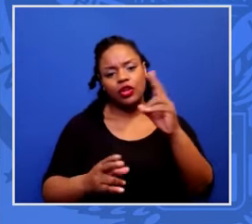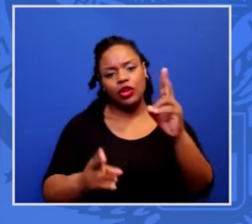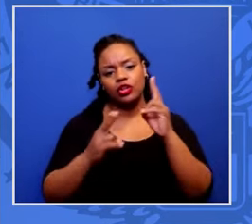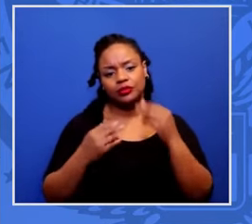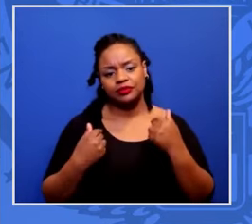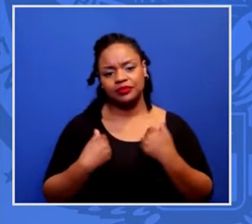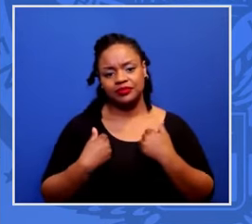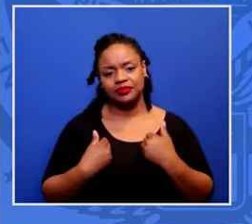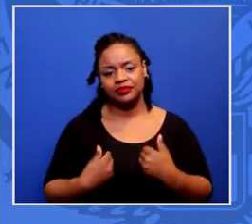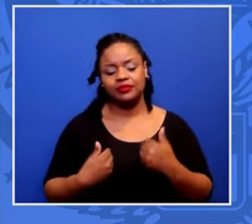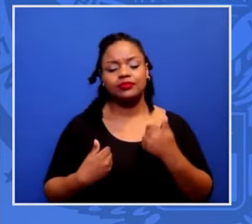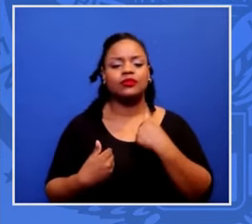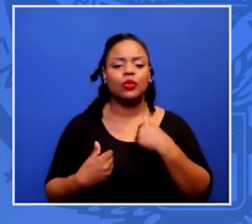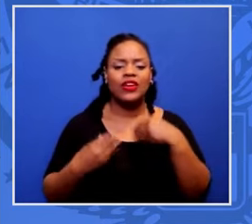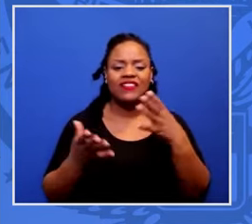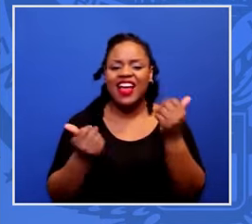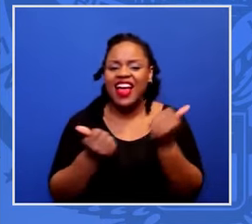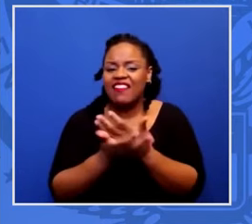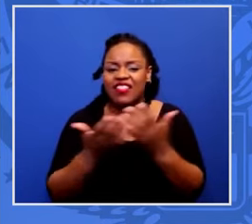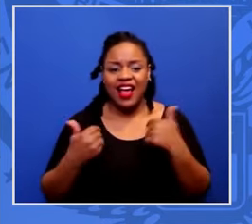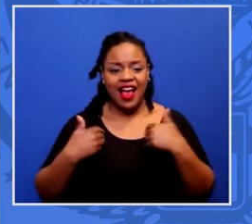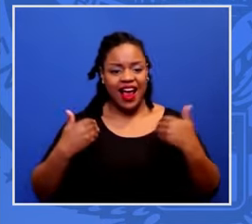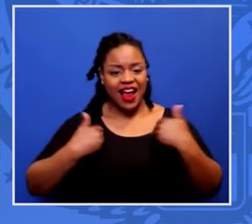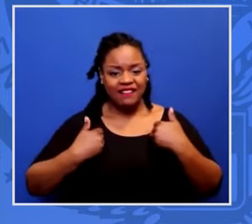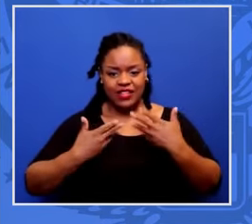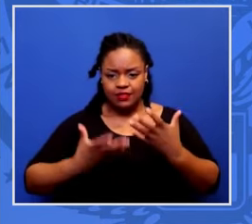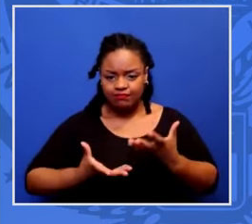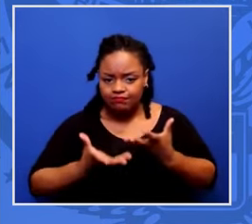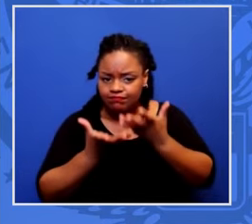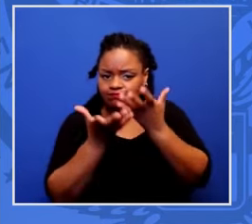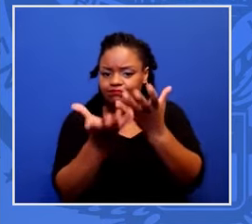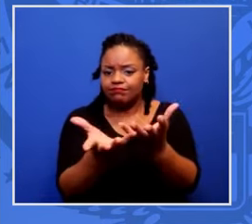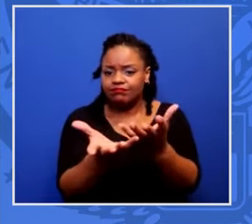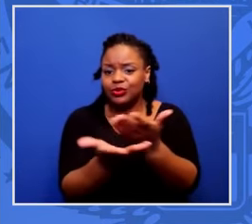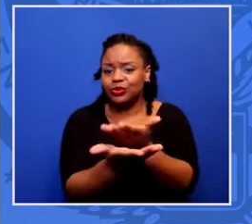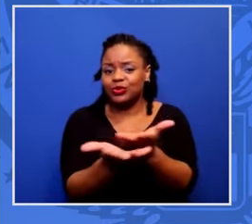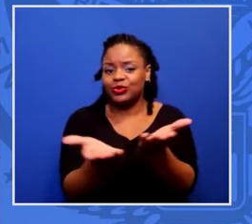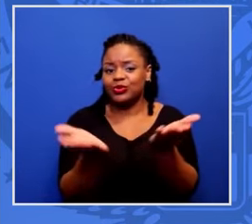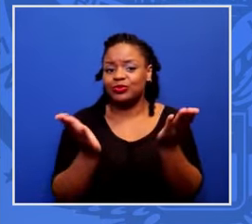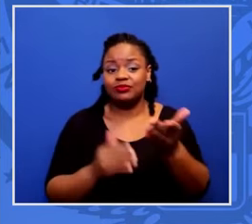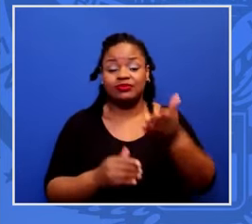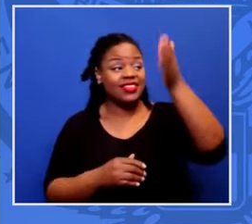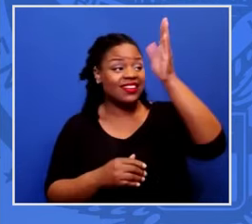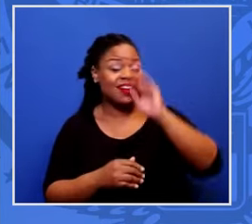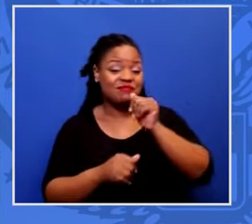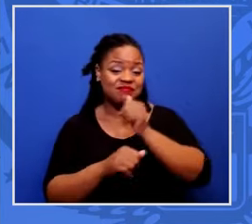bless America, and may God protect our troops.